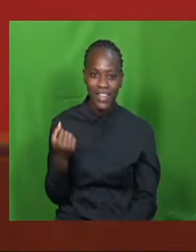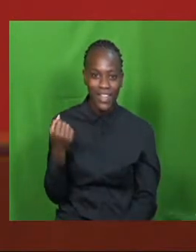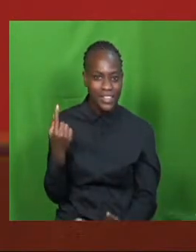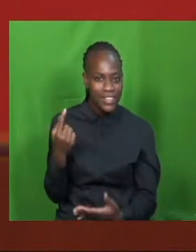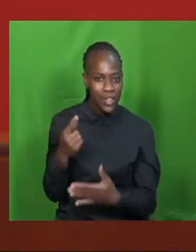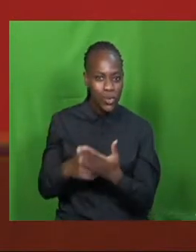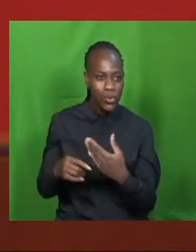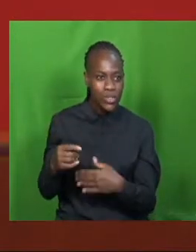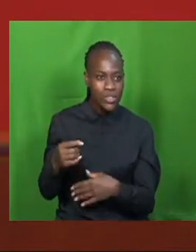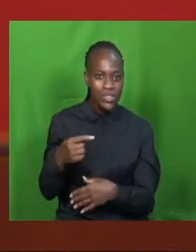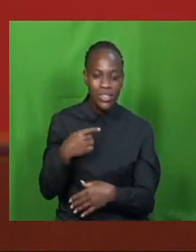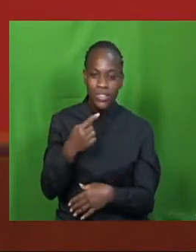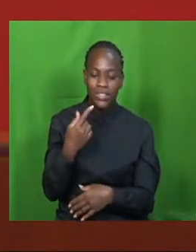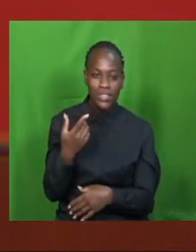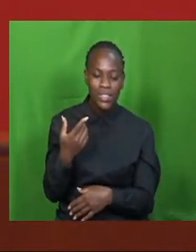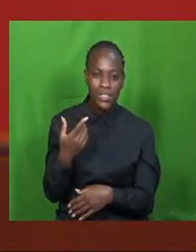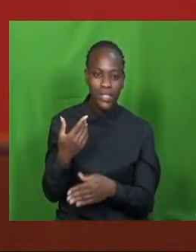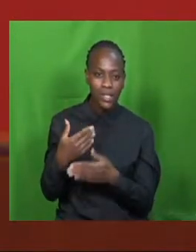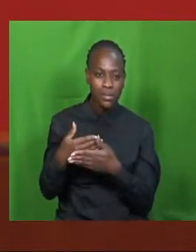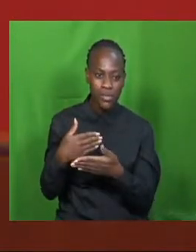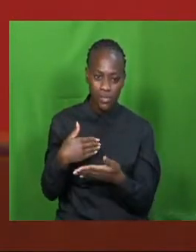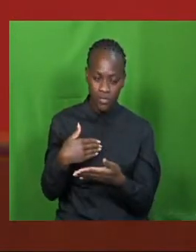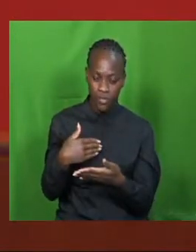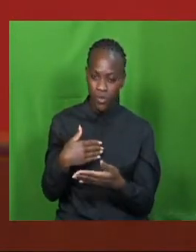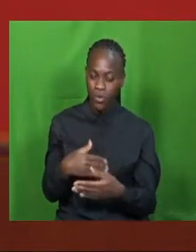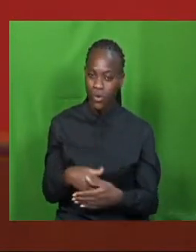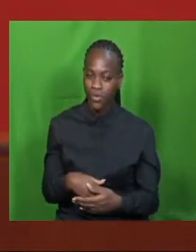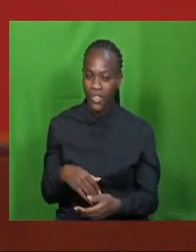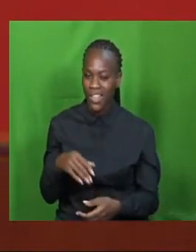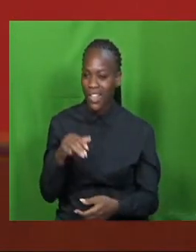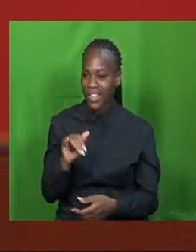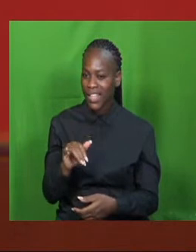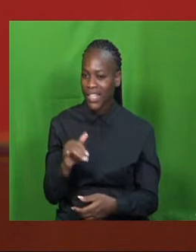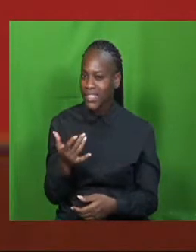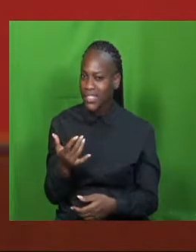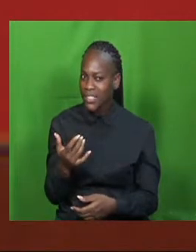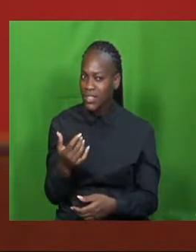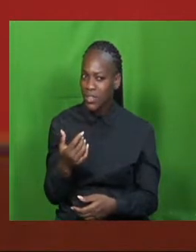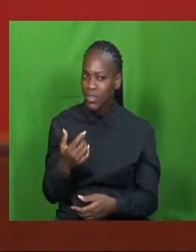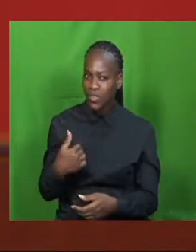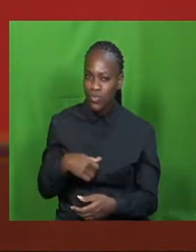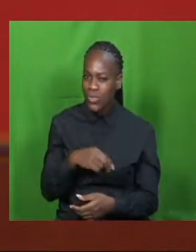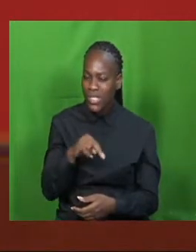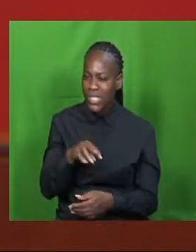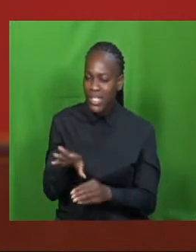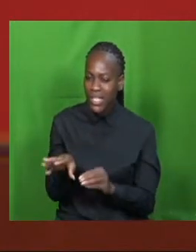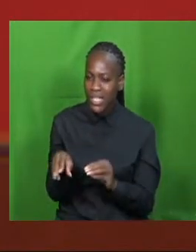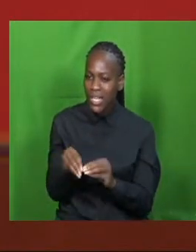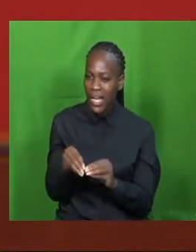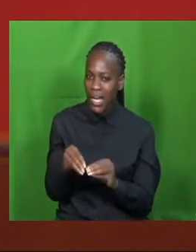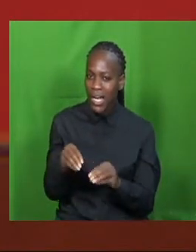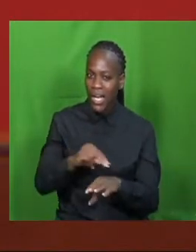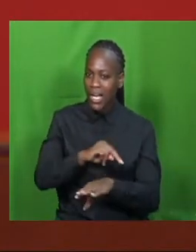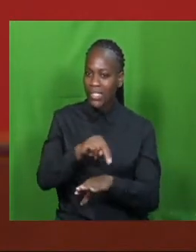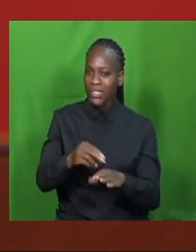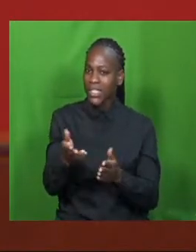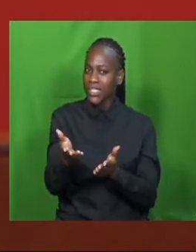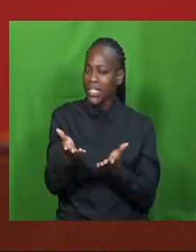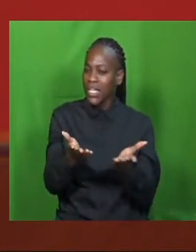VI. VI, Mr. Speaker, the Chief Director, Ministry of Interior. Ministry of the Interior. So if we can insert